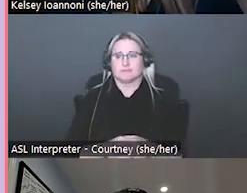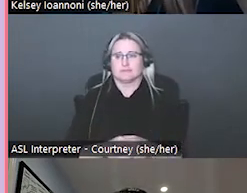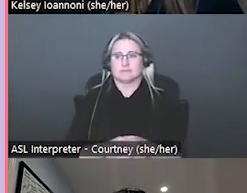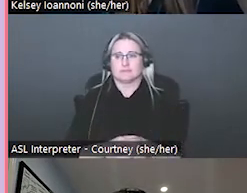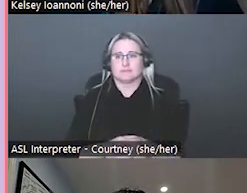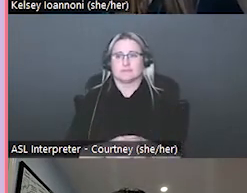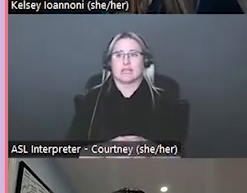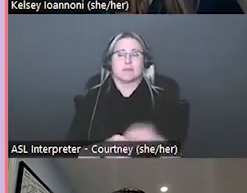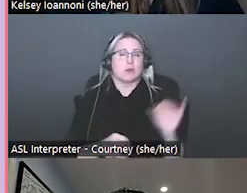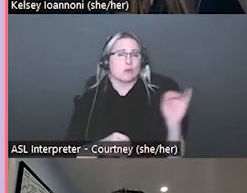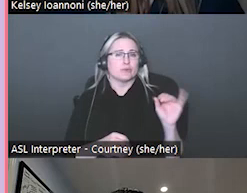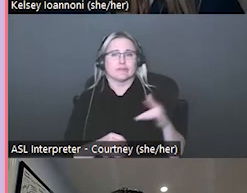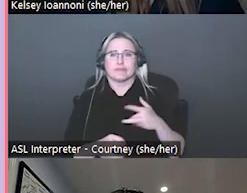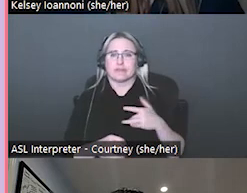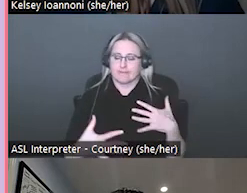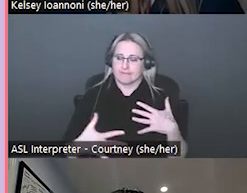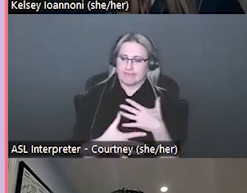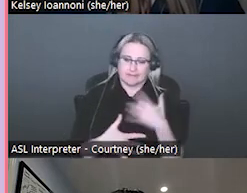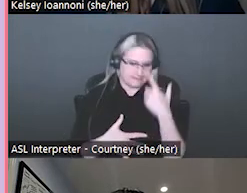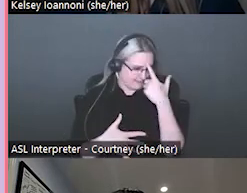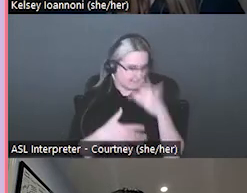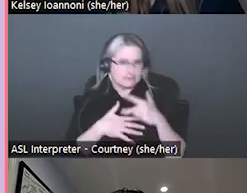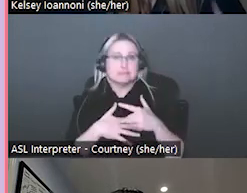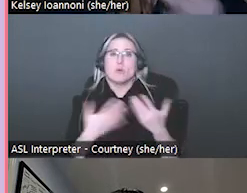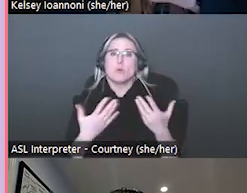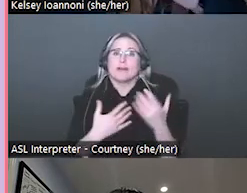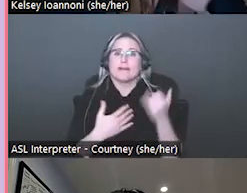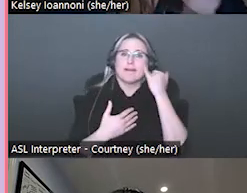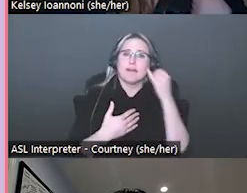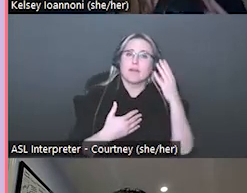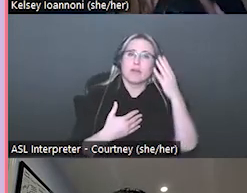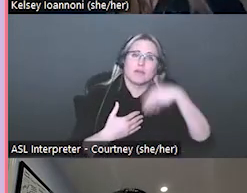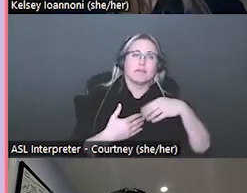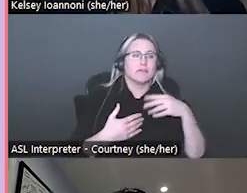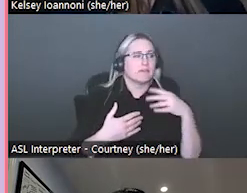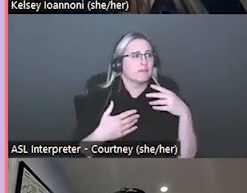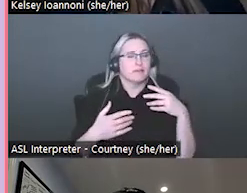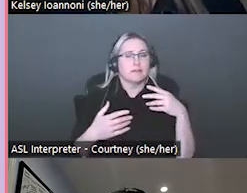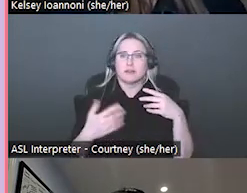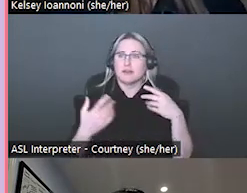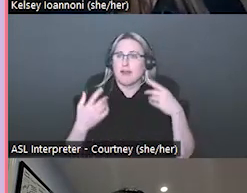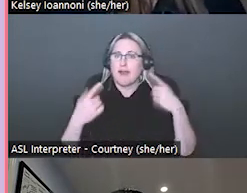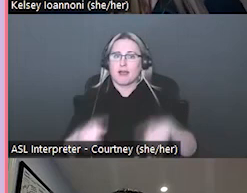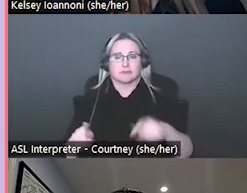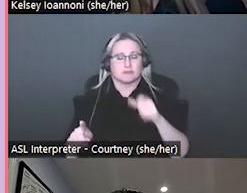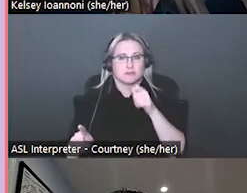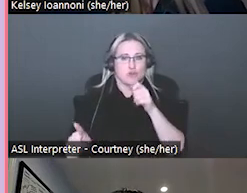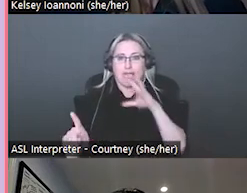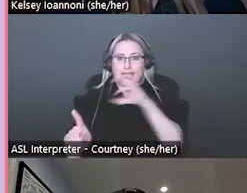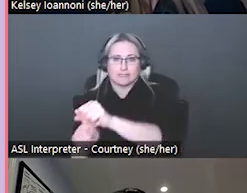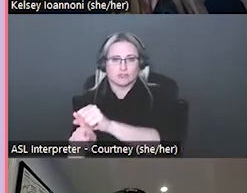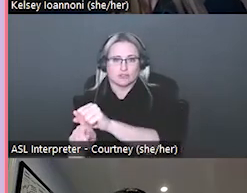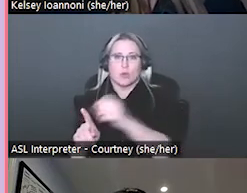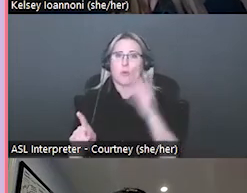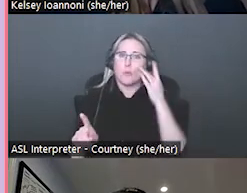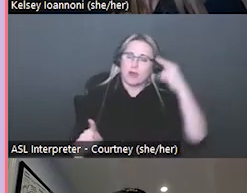by undiagnosed due to doctor negligence or avoidance rooted in anti-fat bias and fat phobia. As Joy Cox tells us,